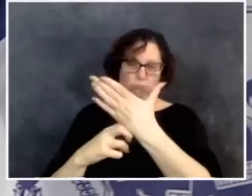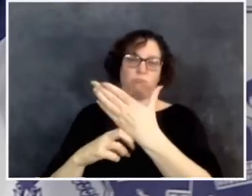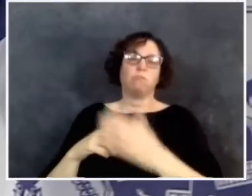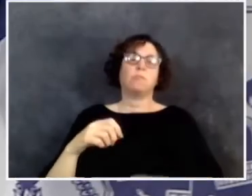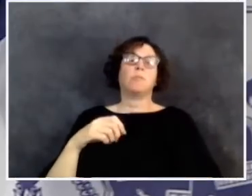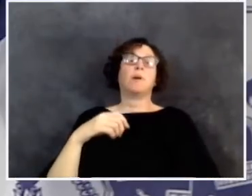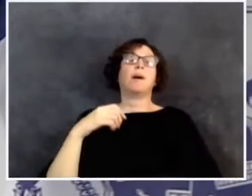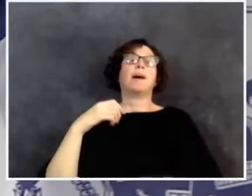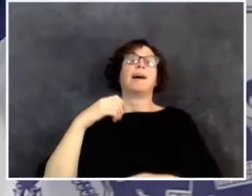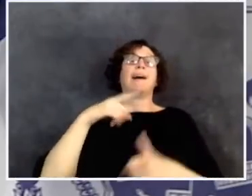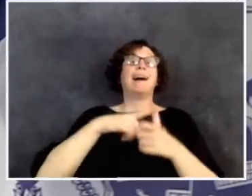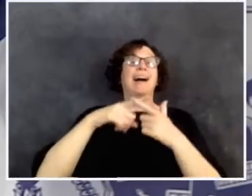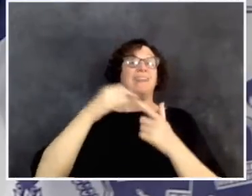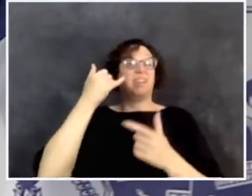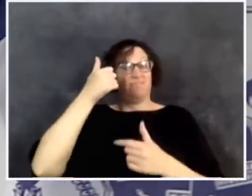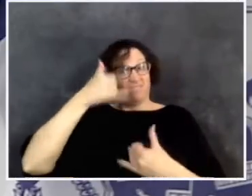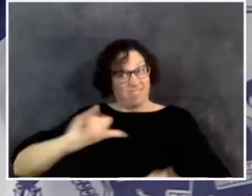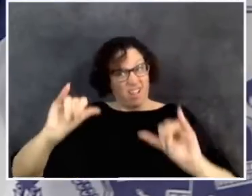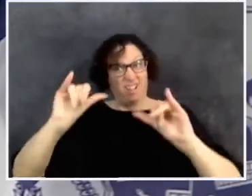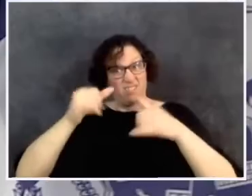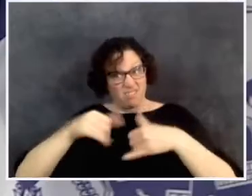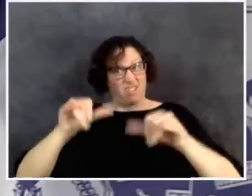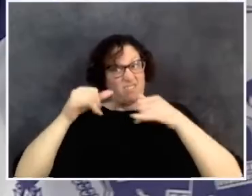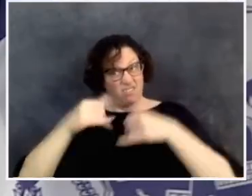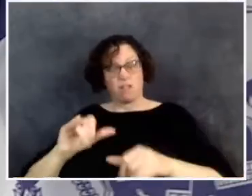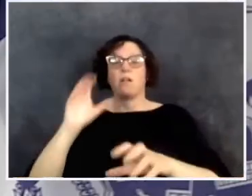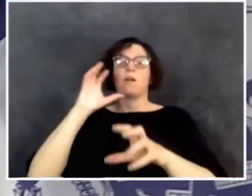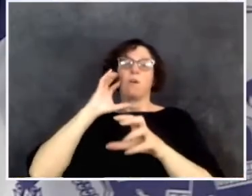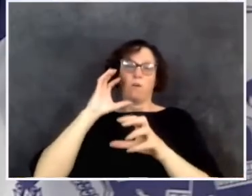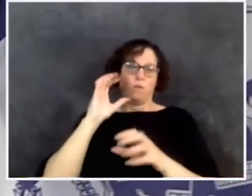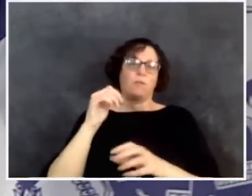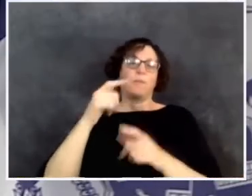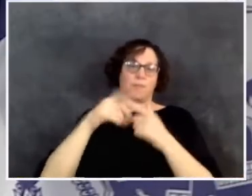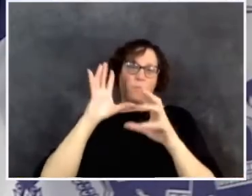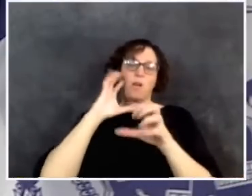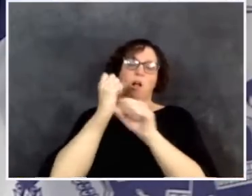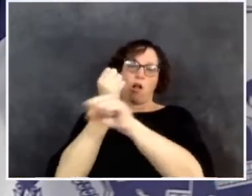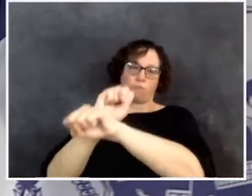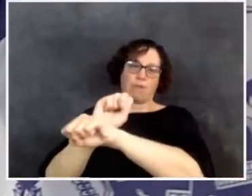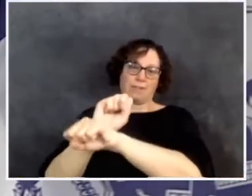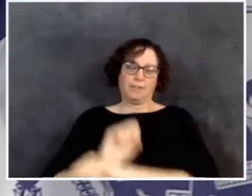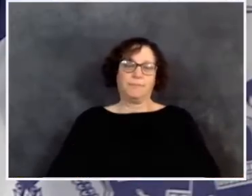all agree, and no one's going to hesitate to do it if that's what it takes.